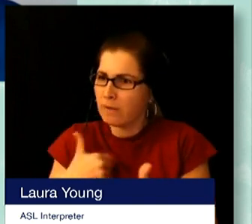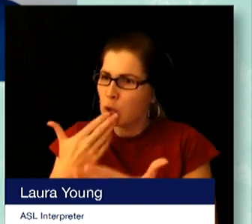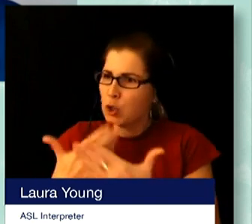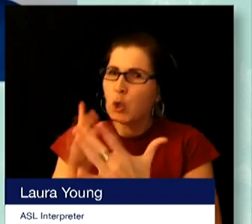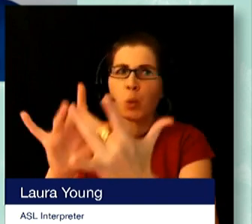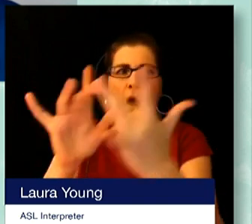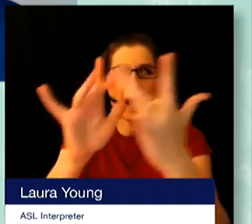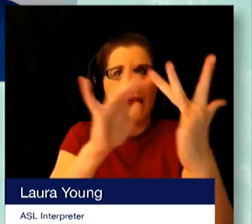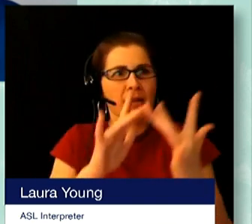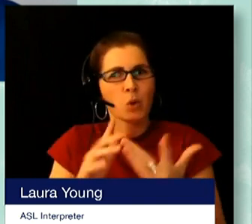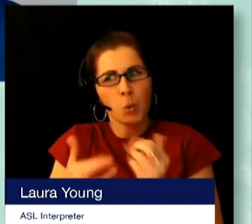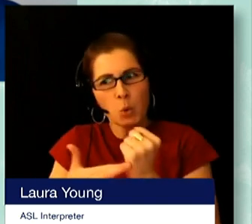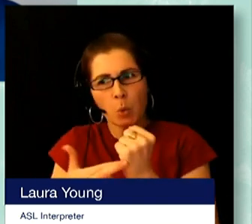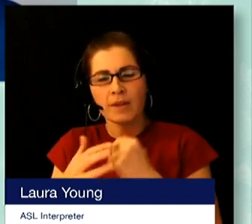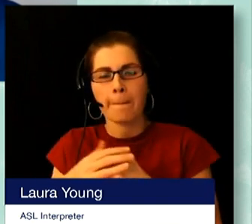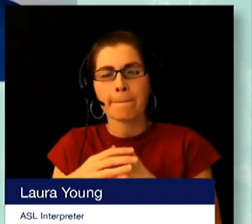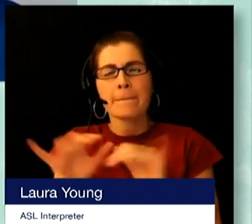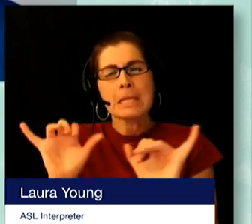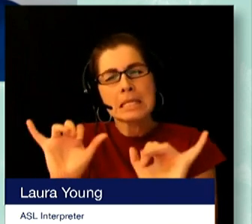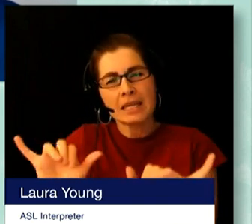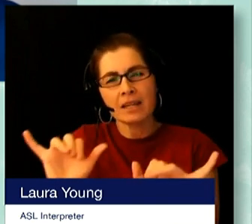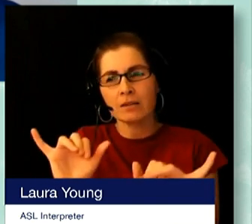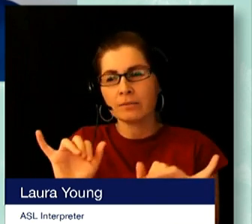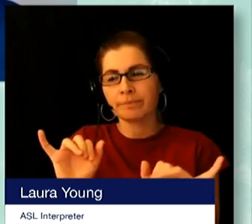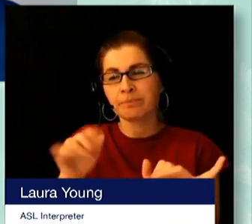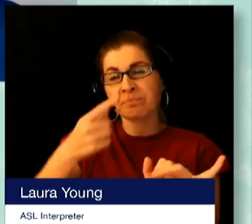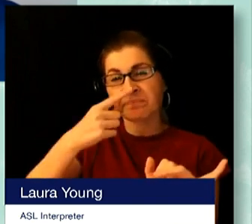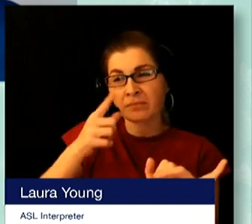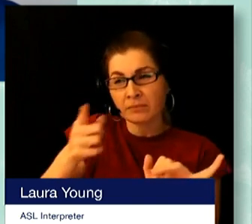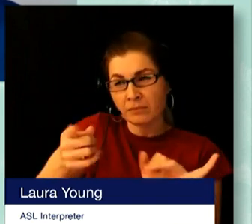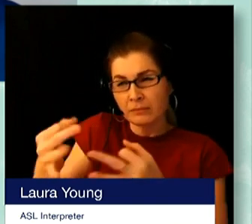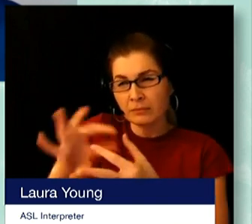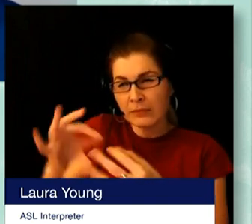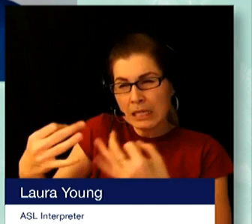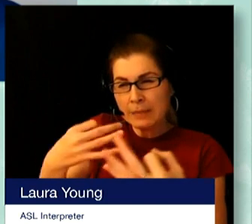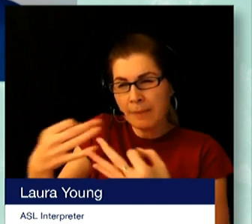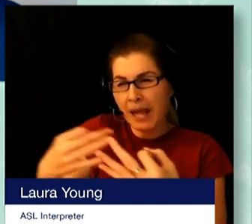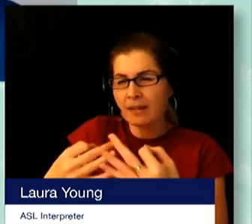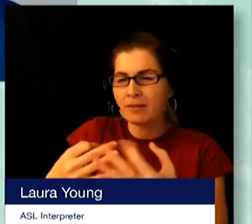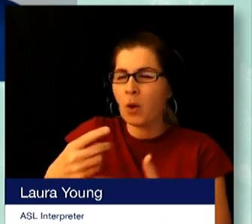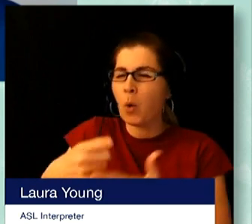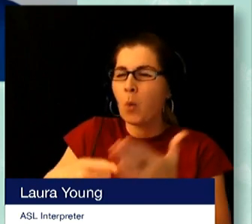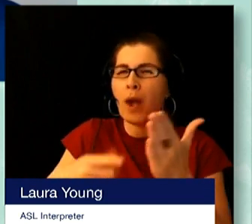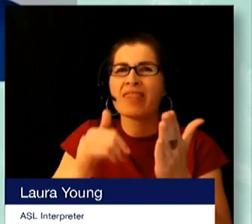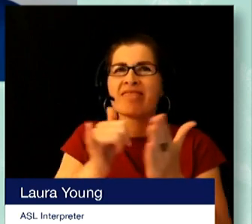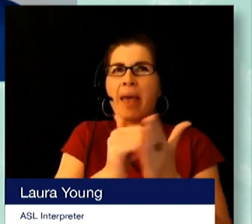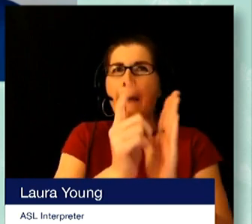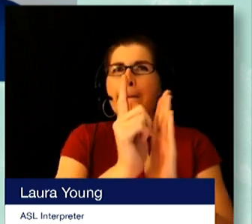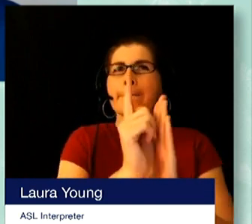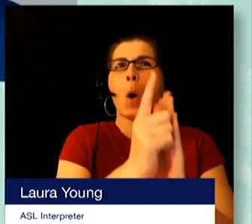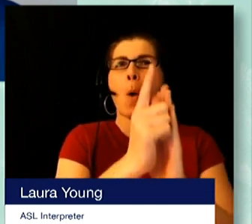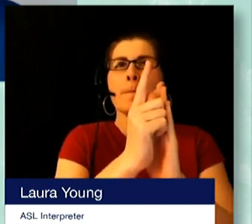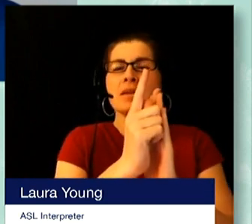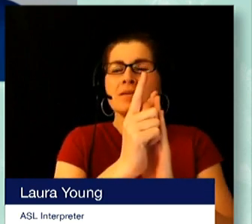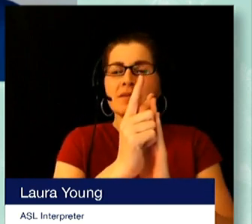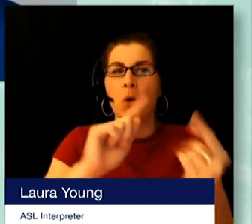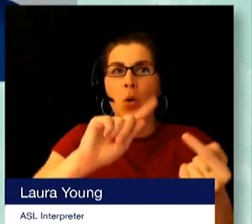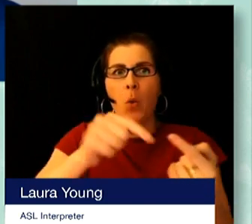that perspective, could you talk to us a little bit about what that moment meant, what that moment of redemption